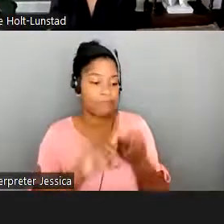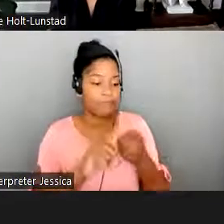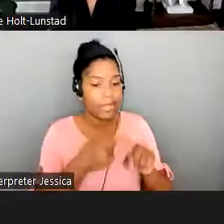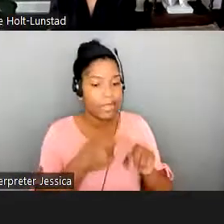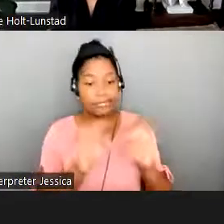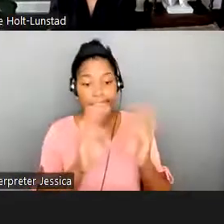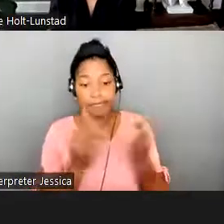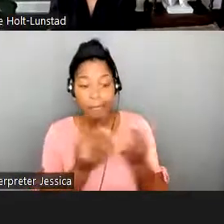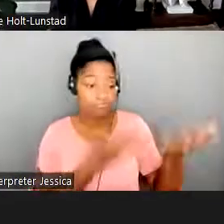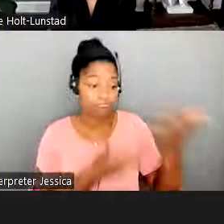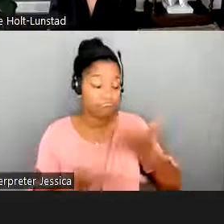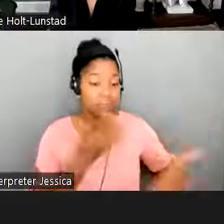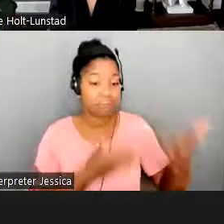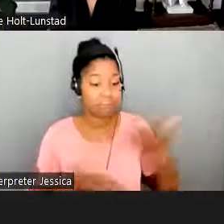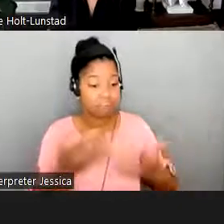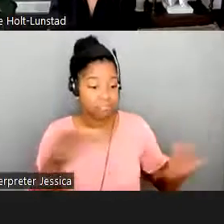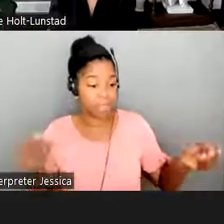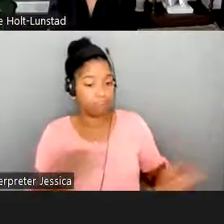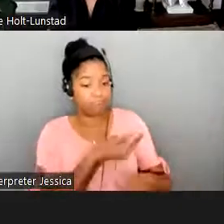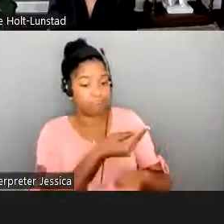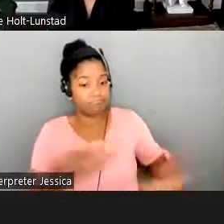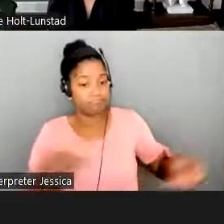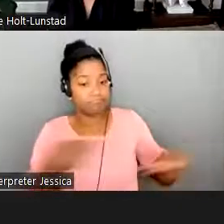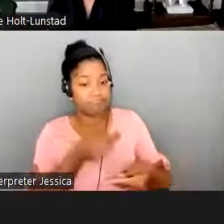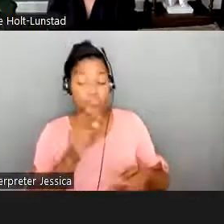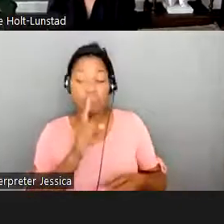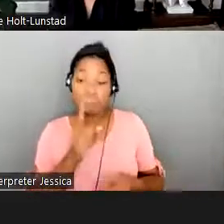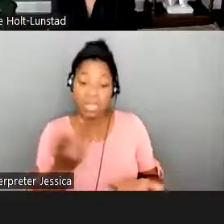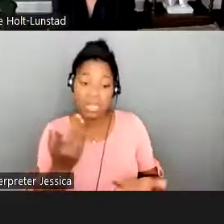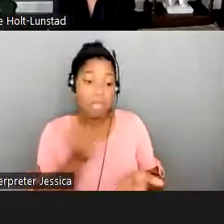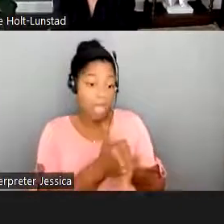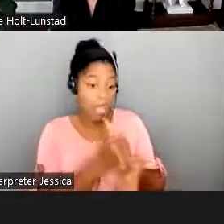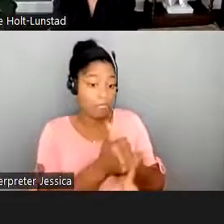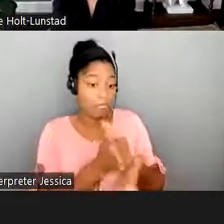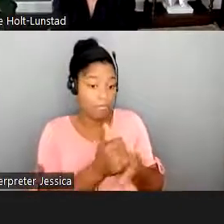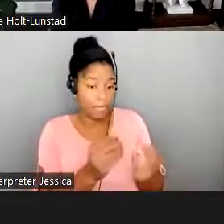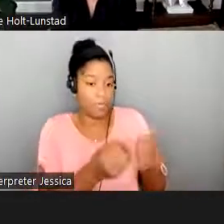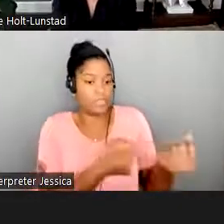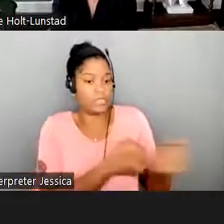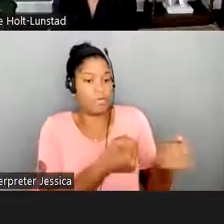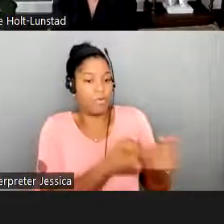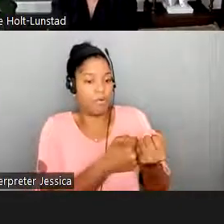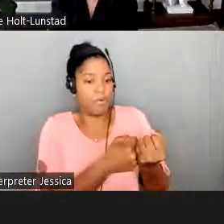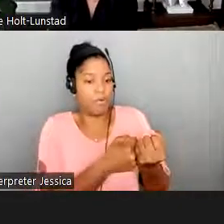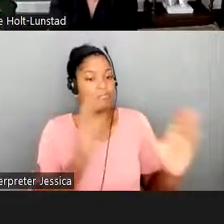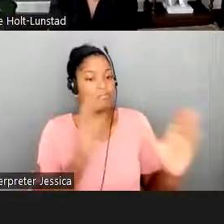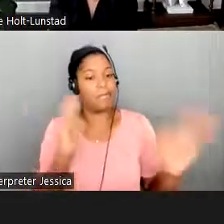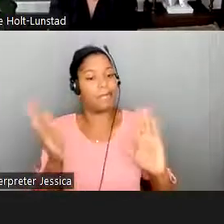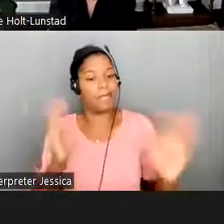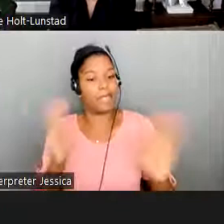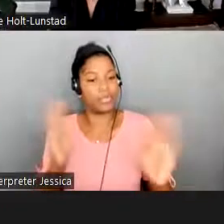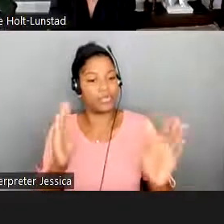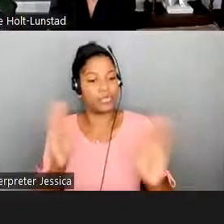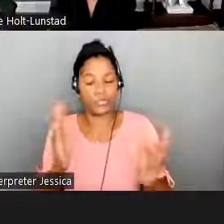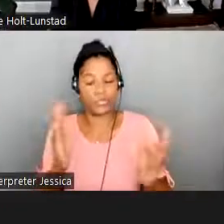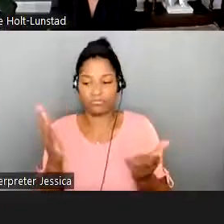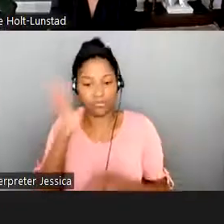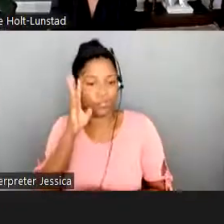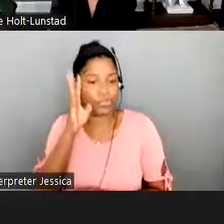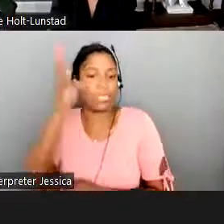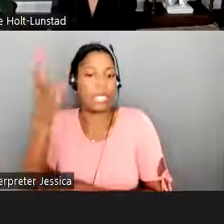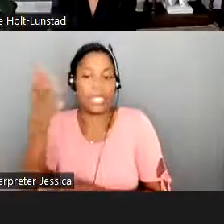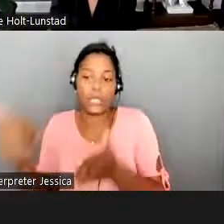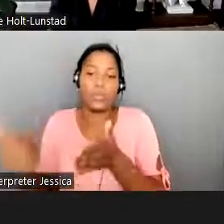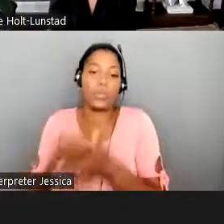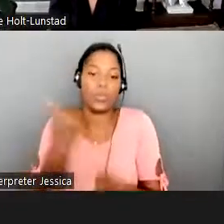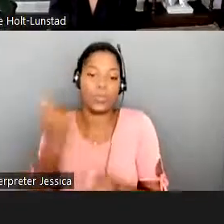peers, had more supportive effectiveness than befriending programs aimed at creating new